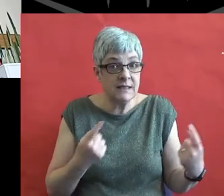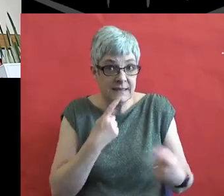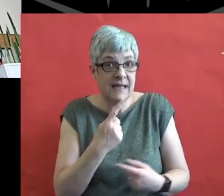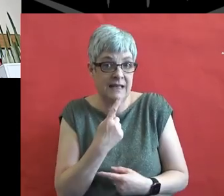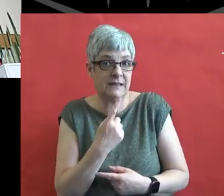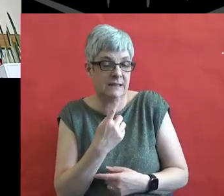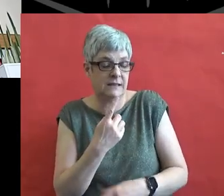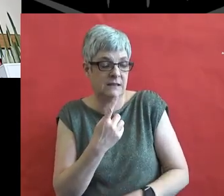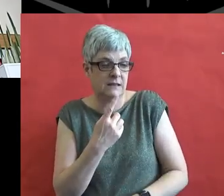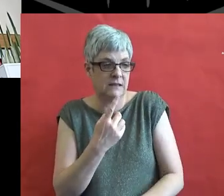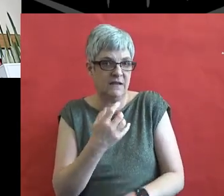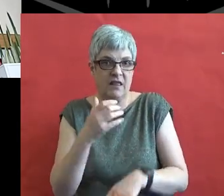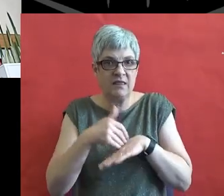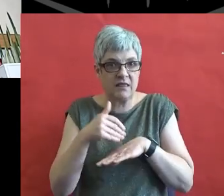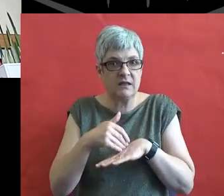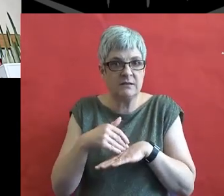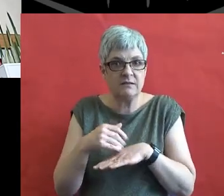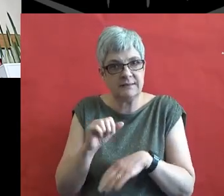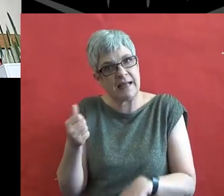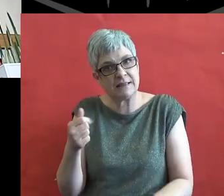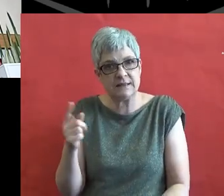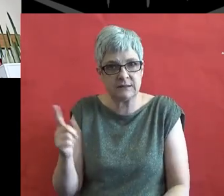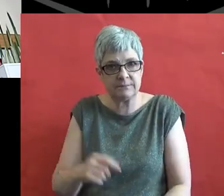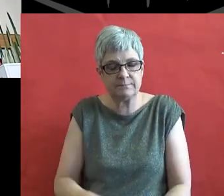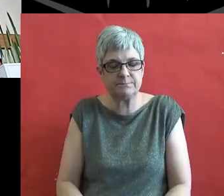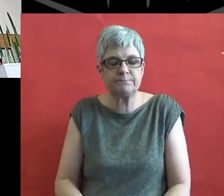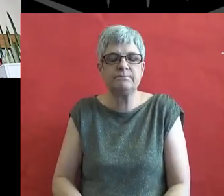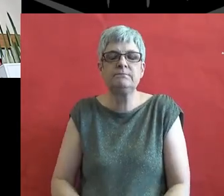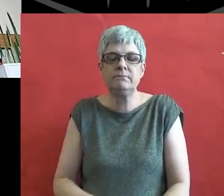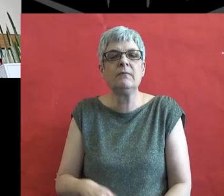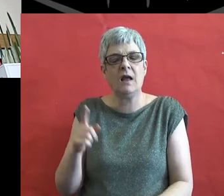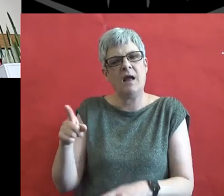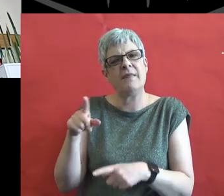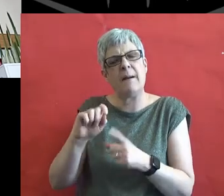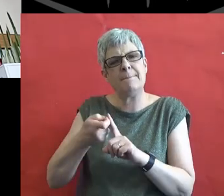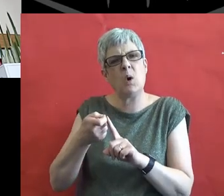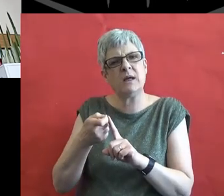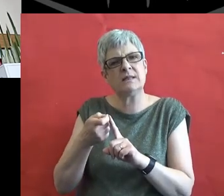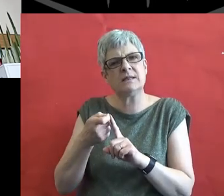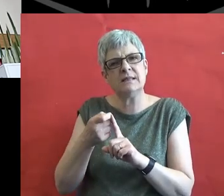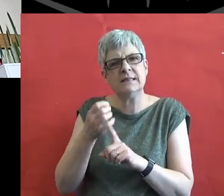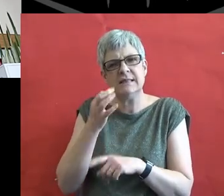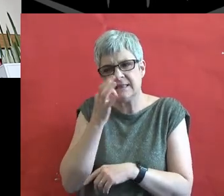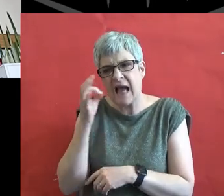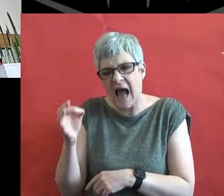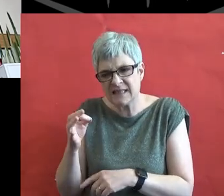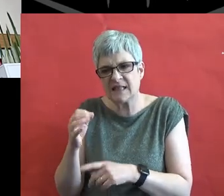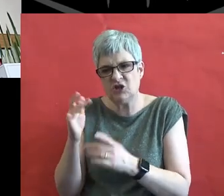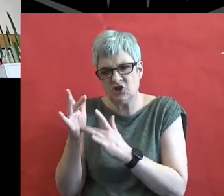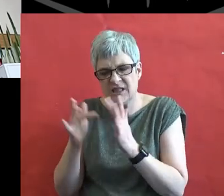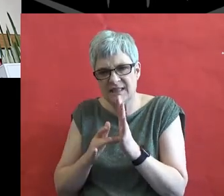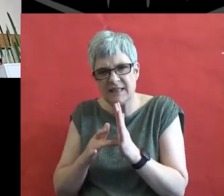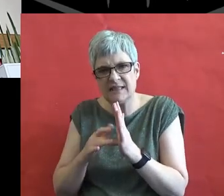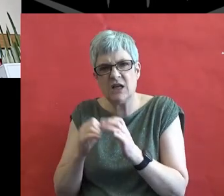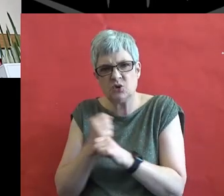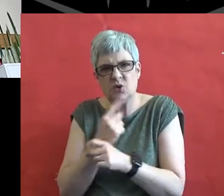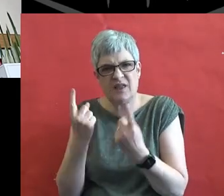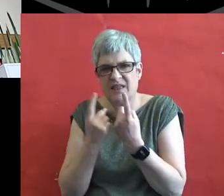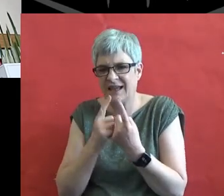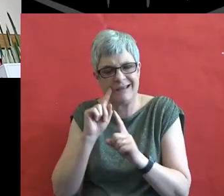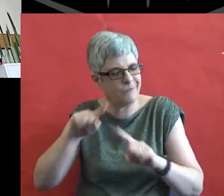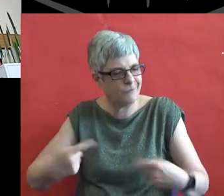of the thieves next to him. And of course, at that point, he's asking Jesus to do the very thing that Jesus could not